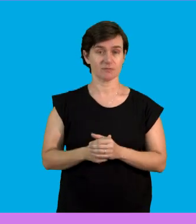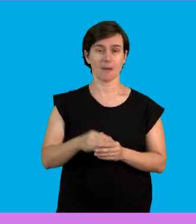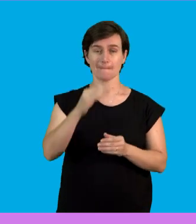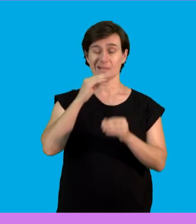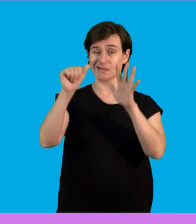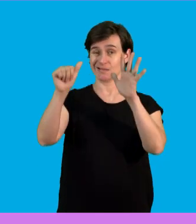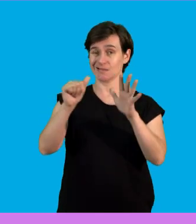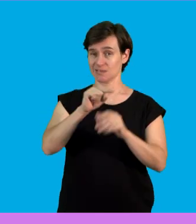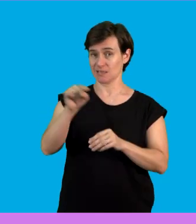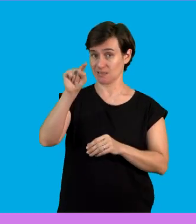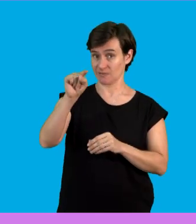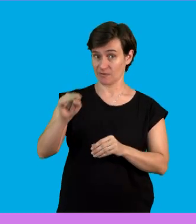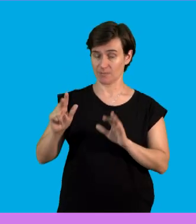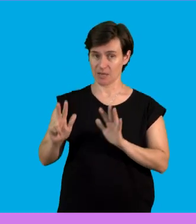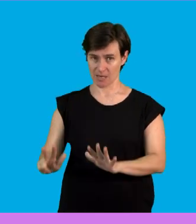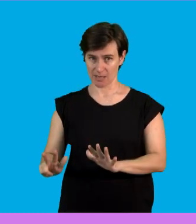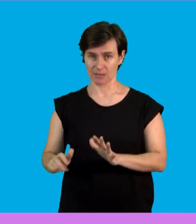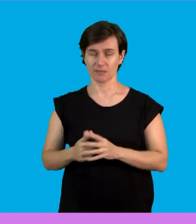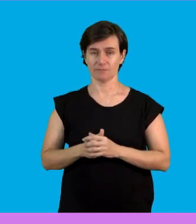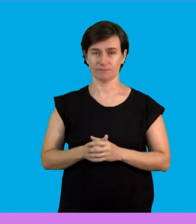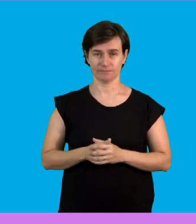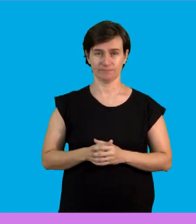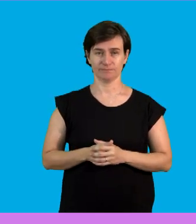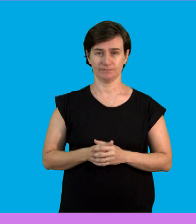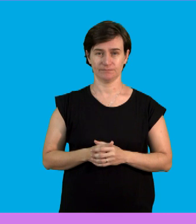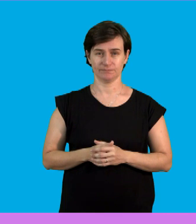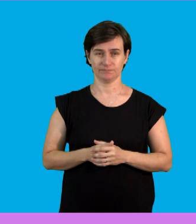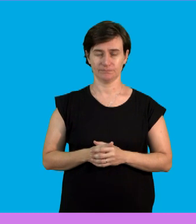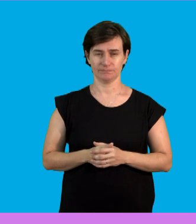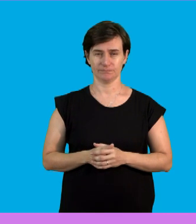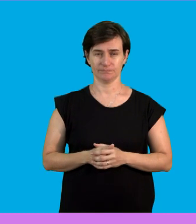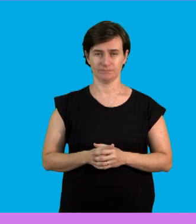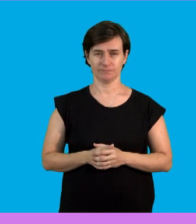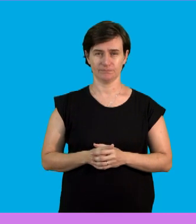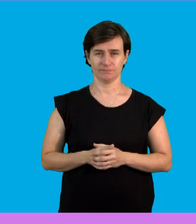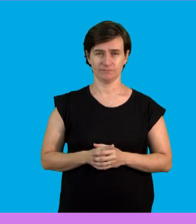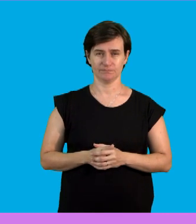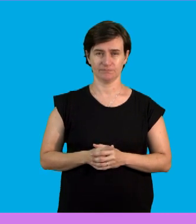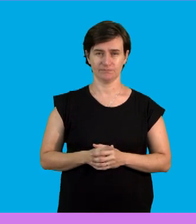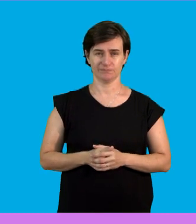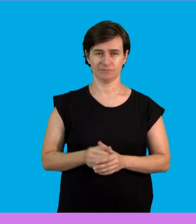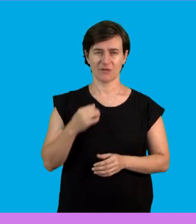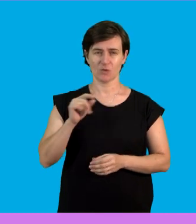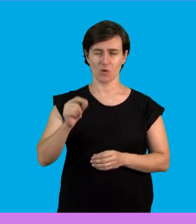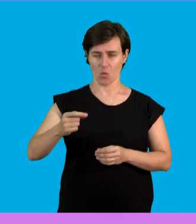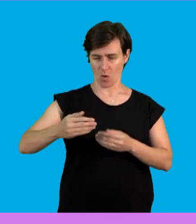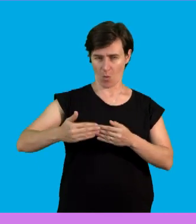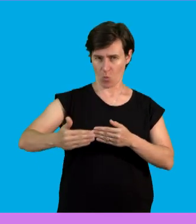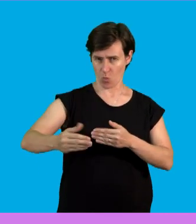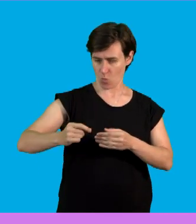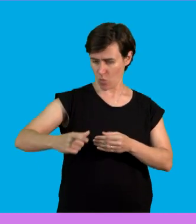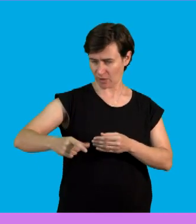So we compare the lengths with one another. If we look at the